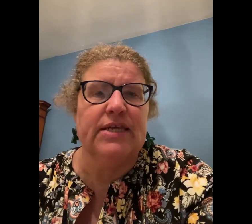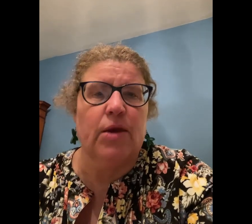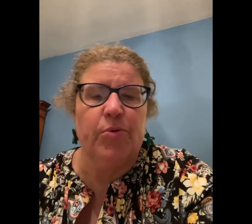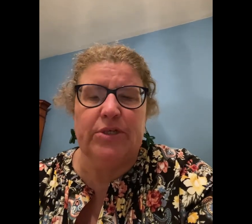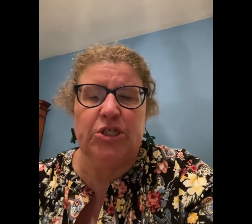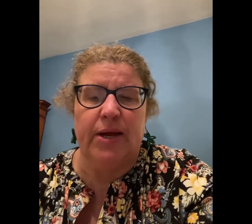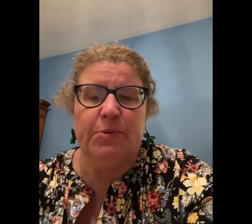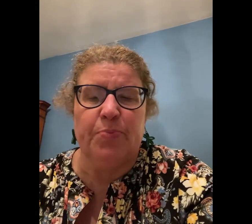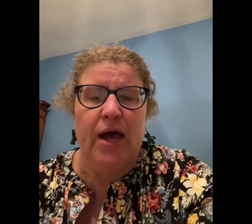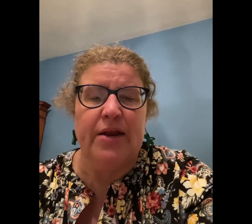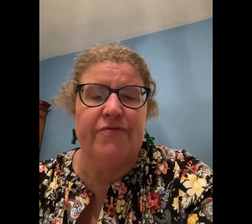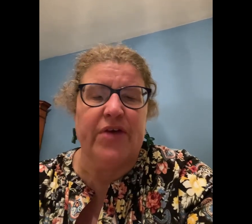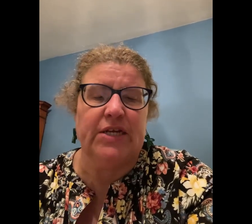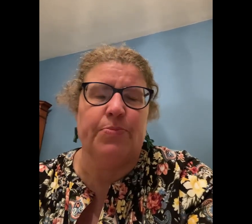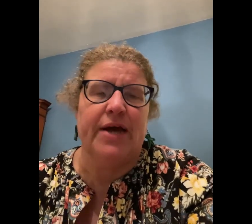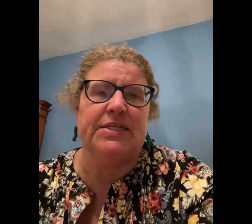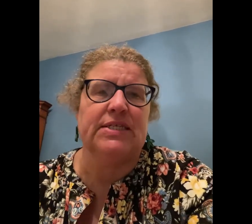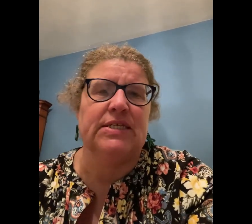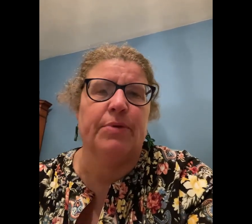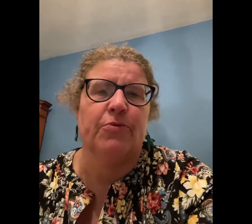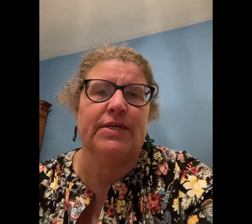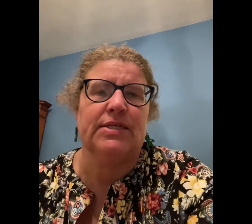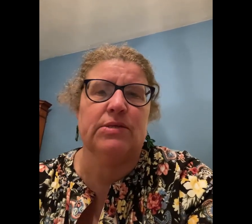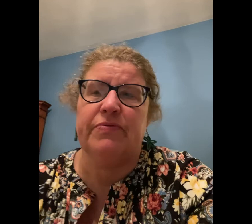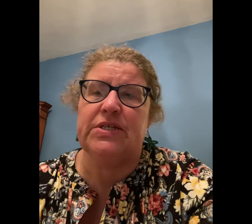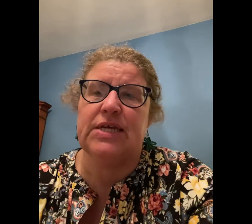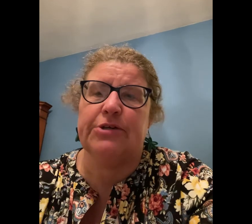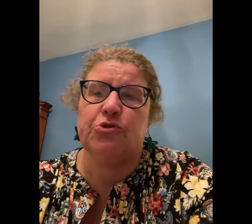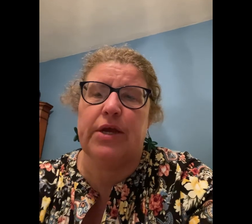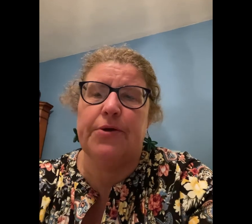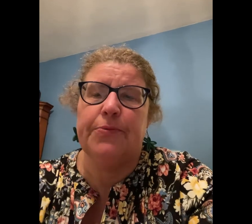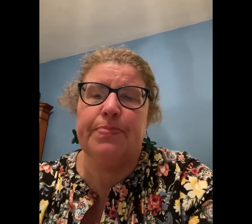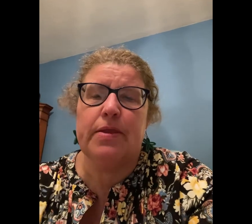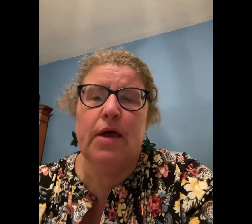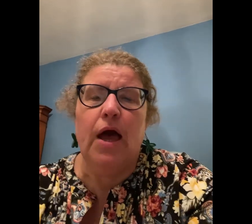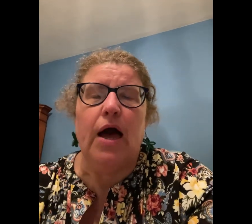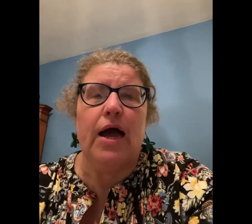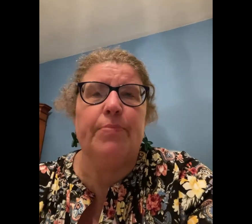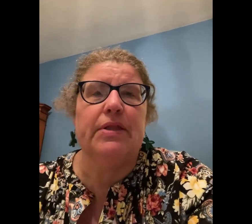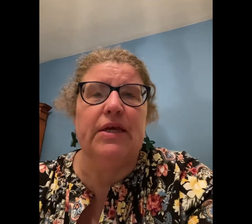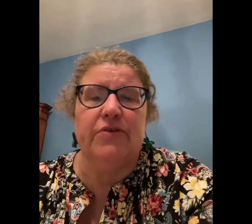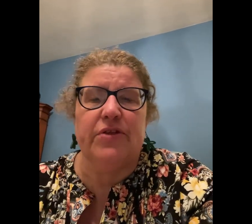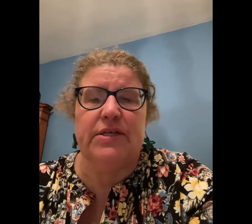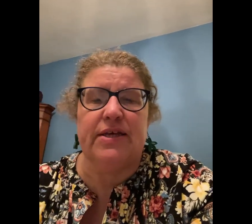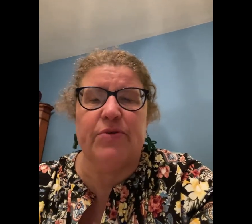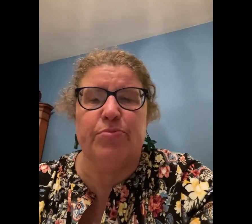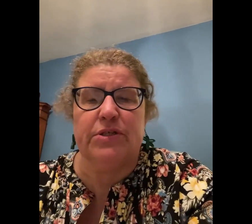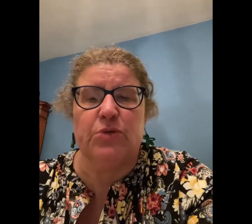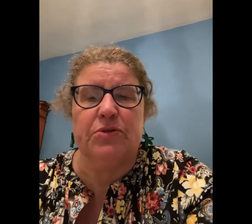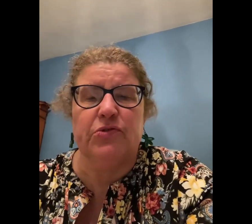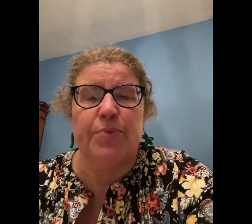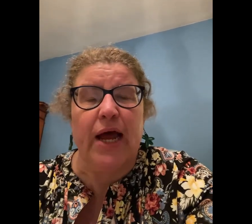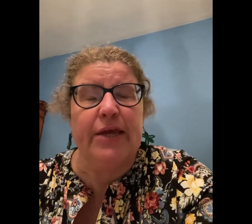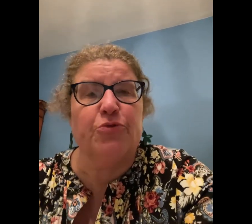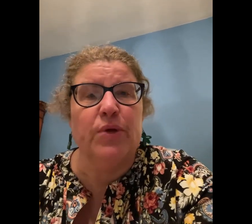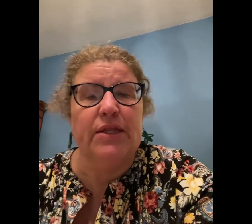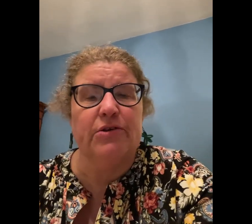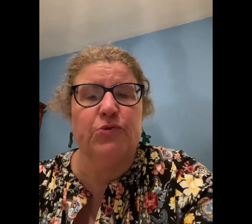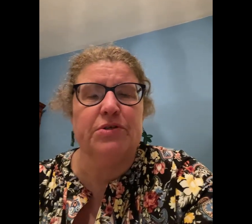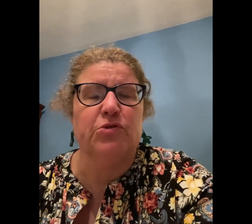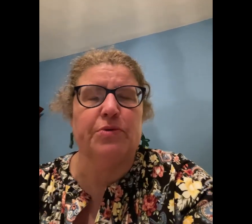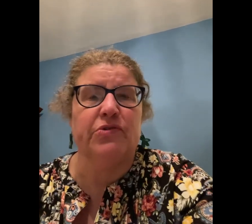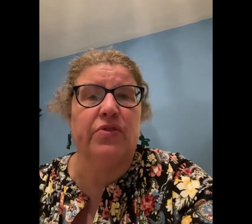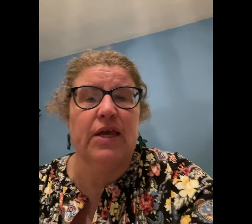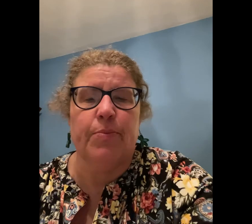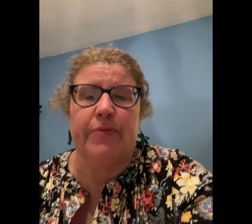are inescapably shaped by and affected by the systemic racism of this country. I believe in the seven principles, but I can read